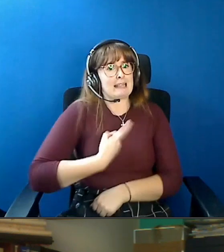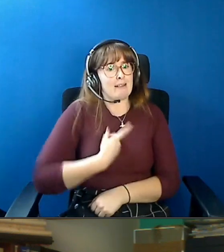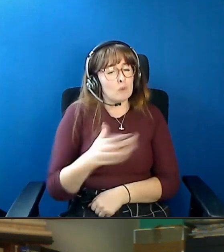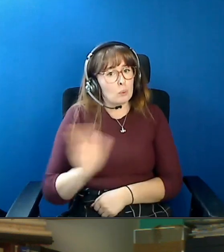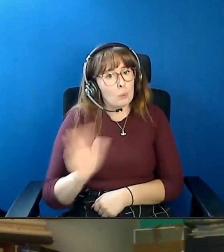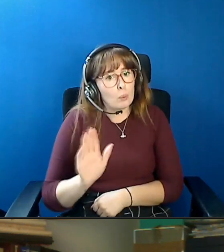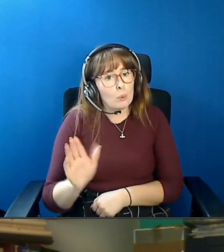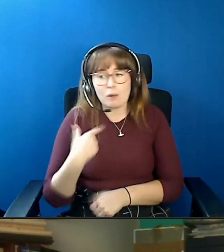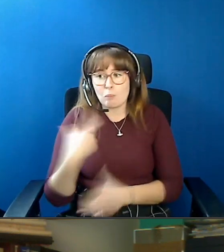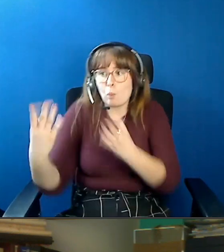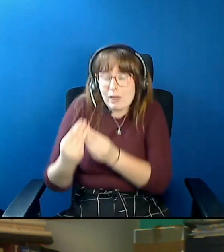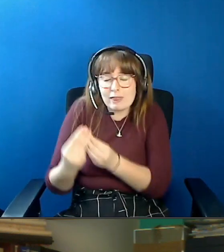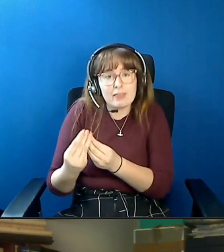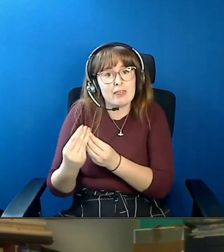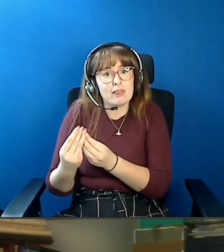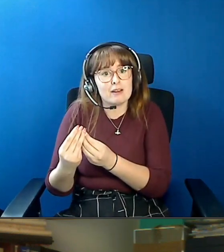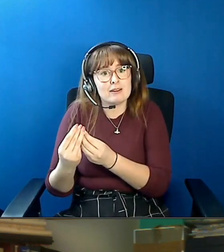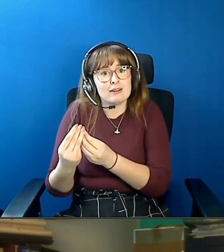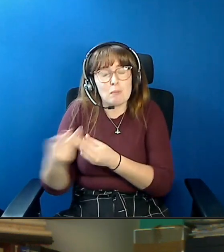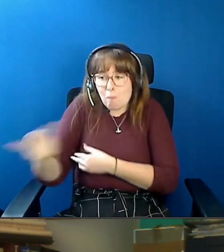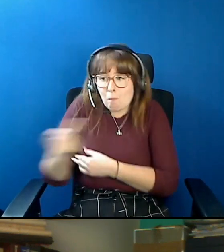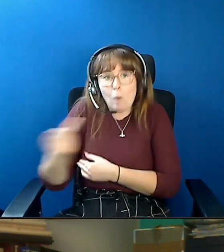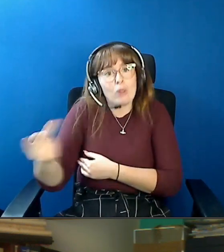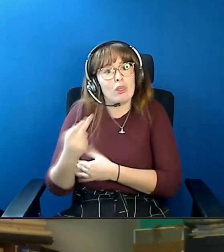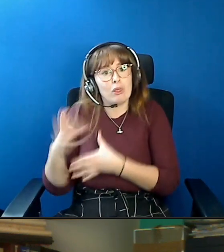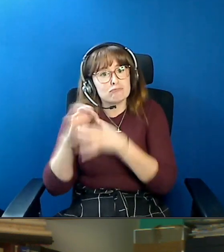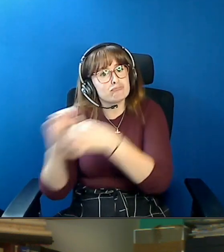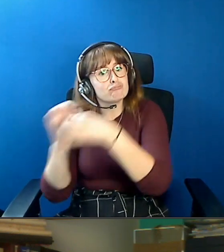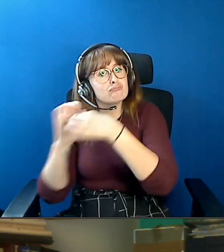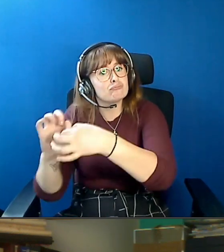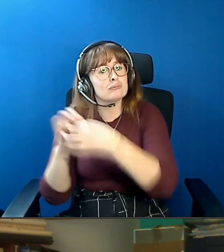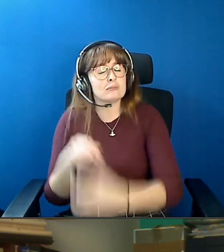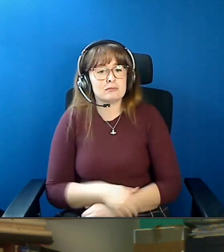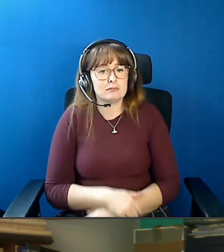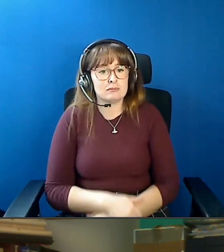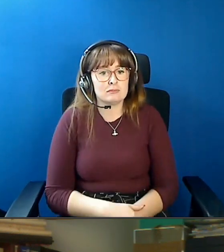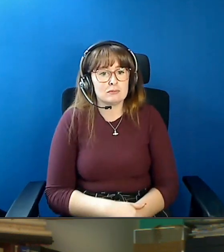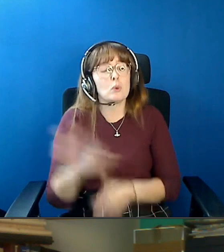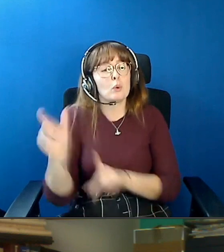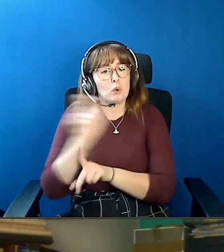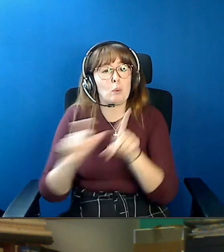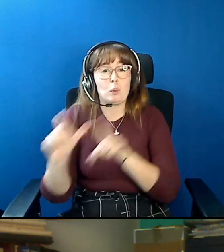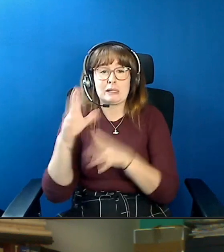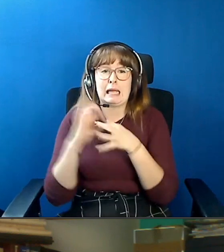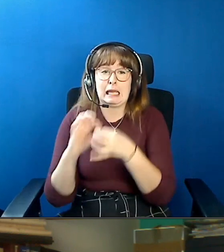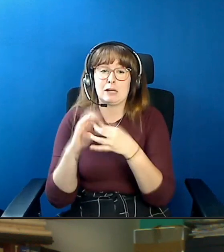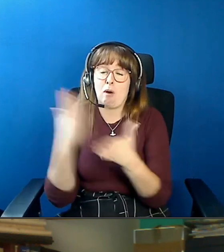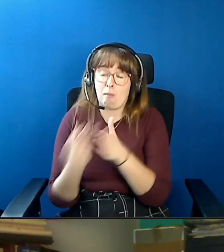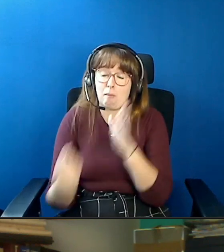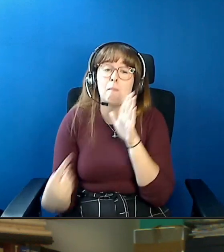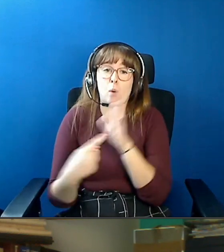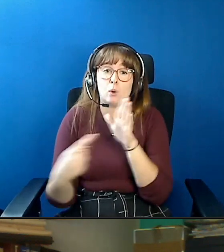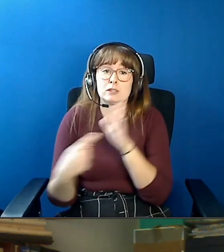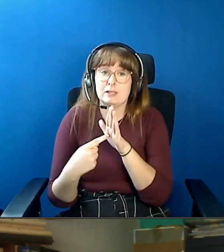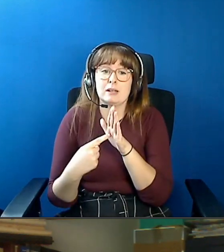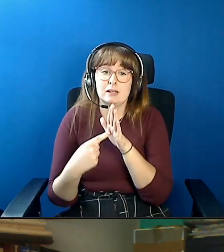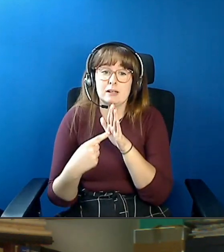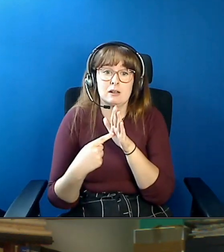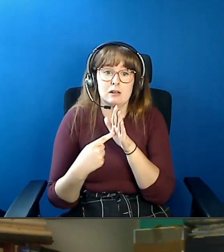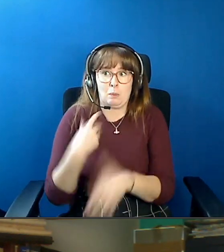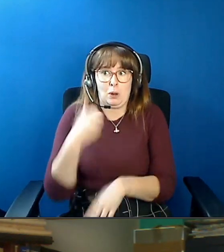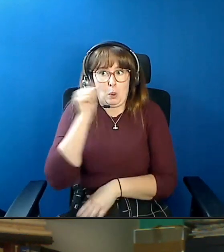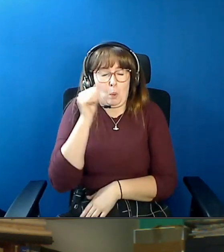about taking people on the journey with you. So community engagement is vitally important when it comes to the point of we know which